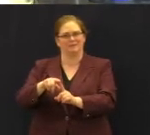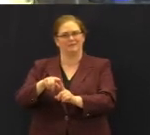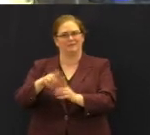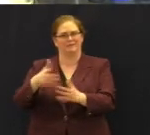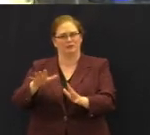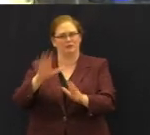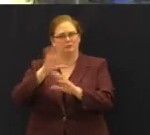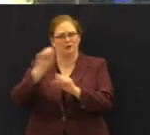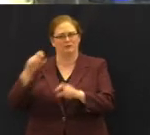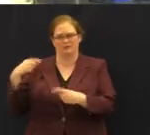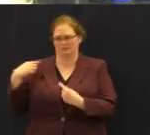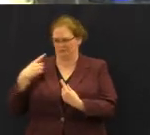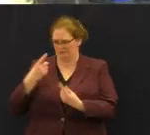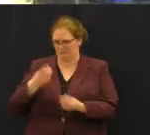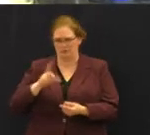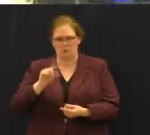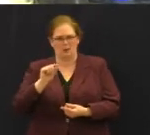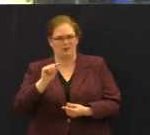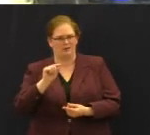And now,